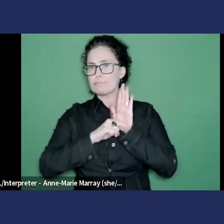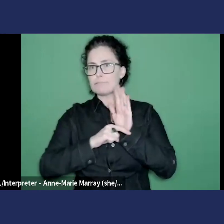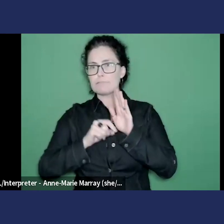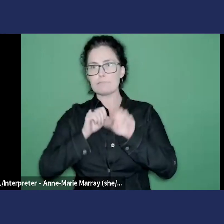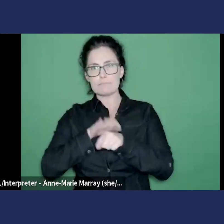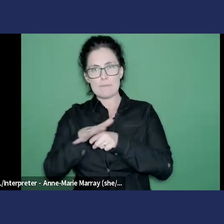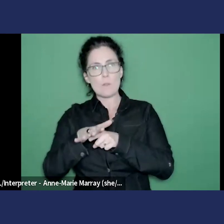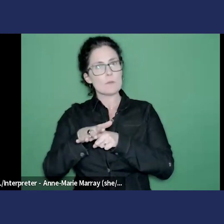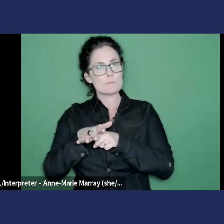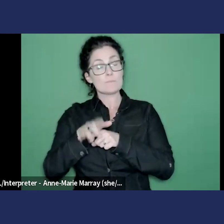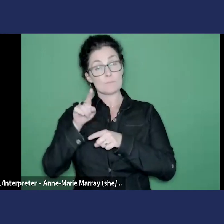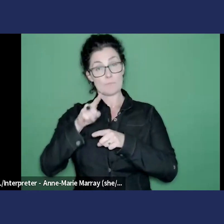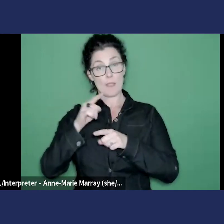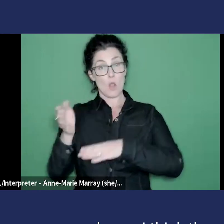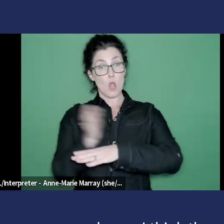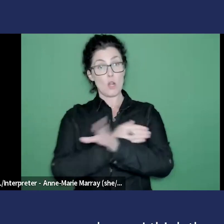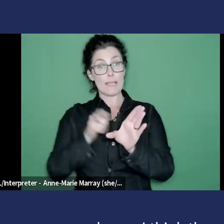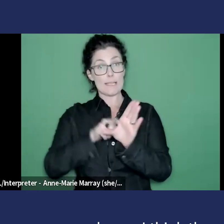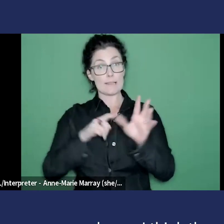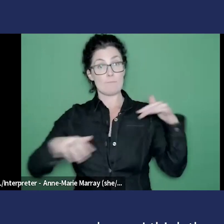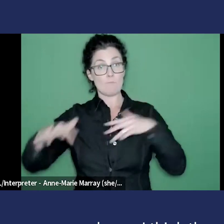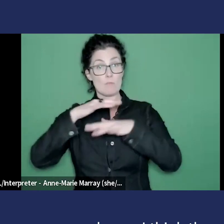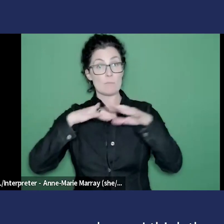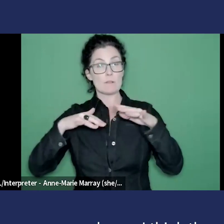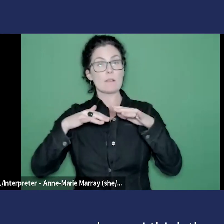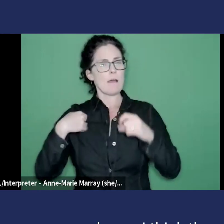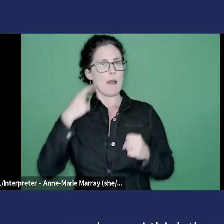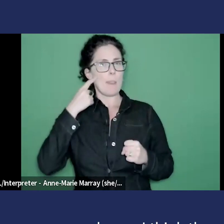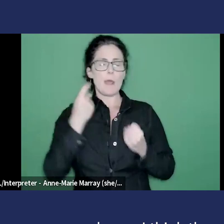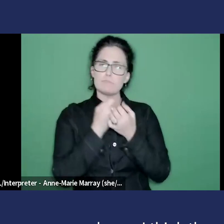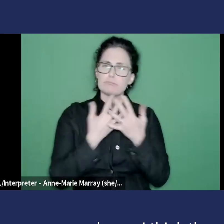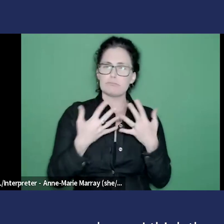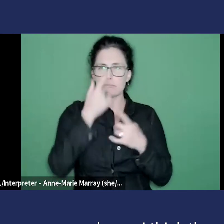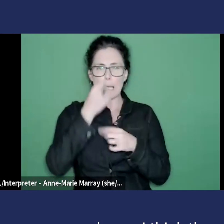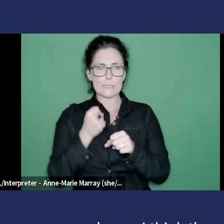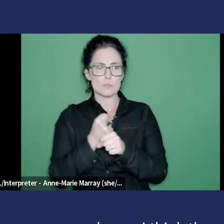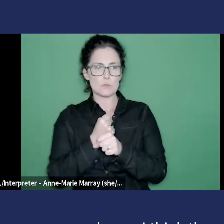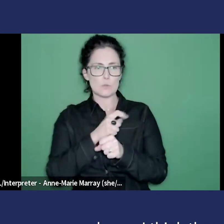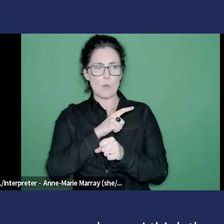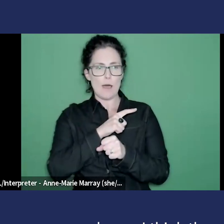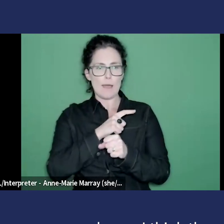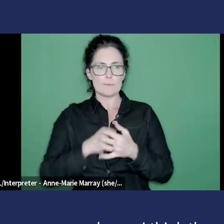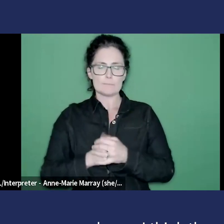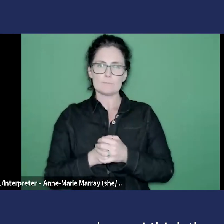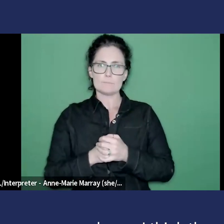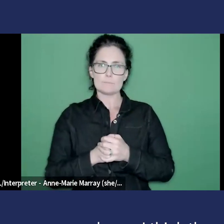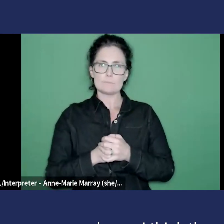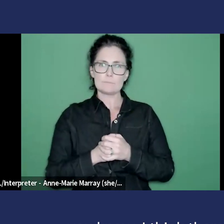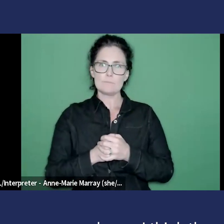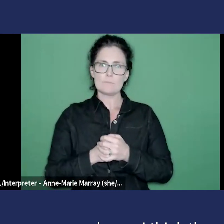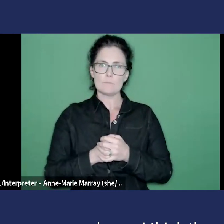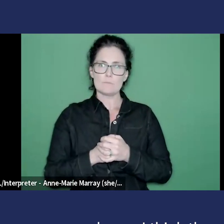in terms of the early years environment, you know, I think there's a lot that can be done when, you know,